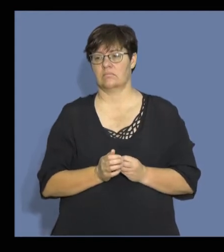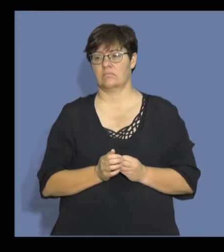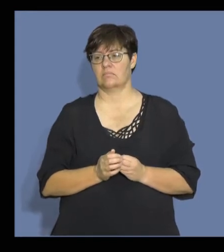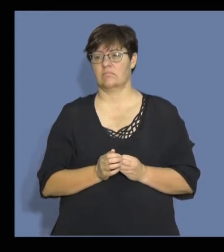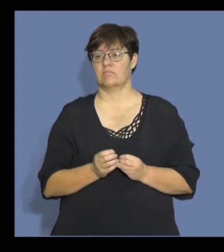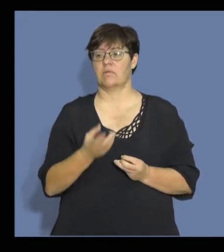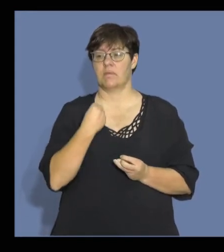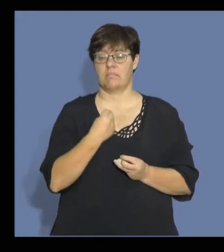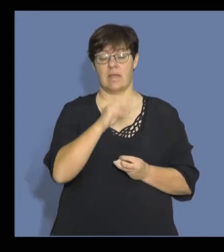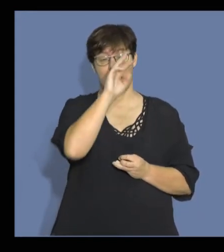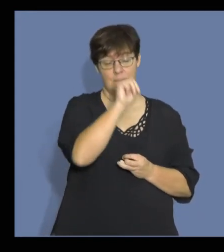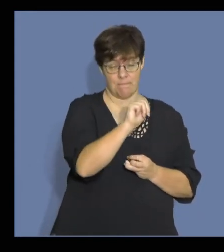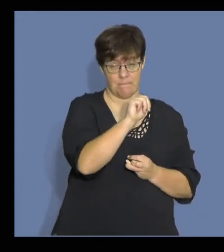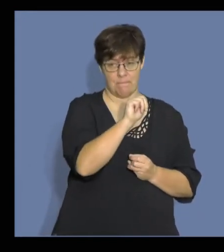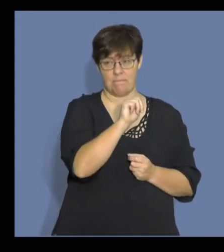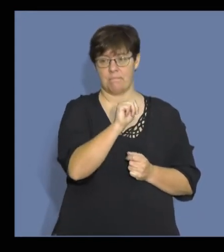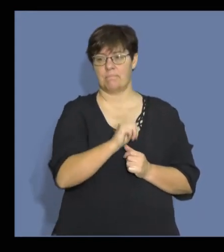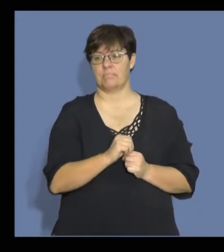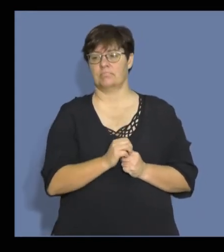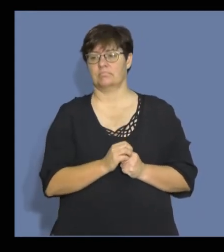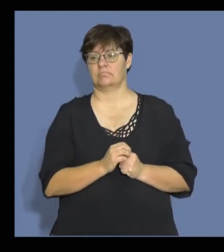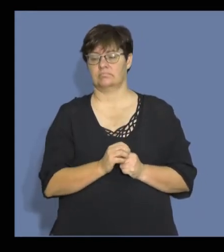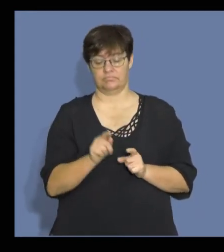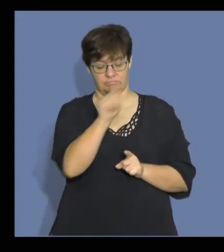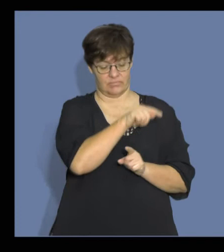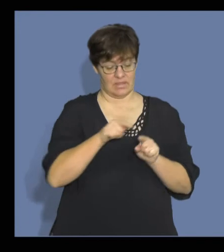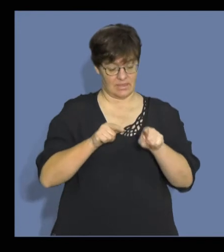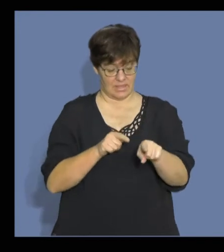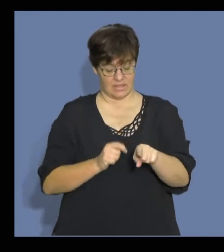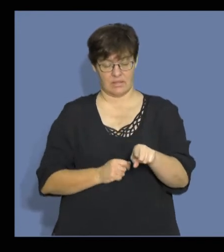So they've given me this point M, which we can see